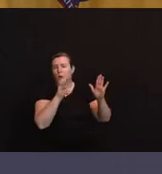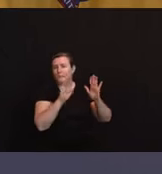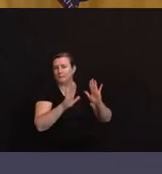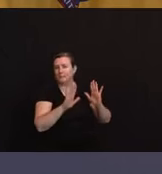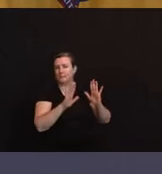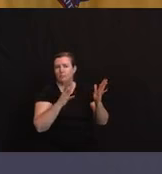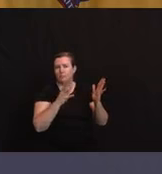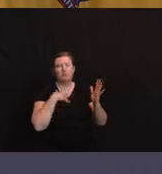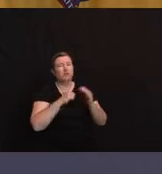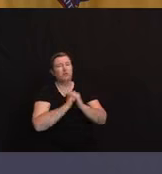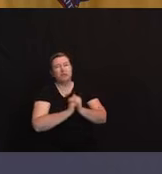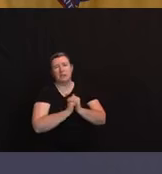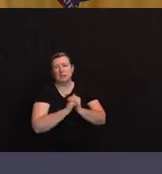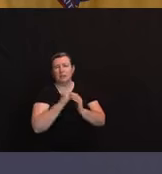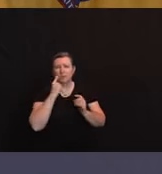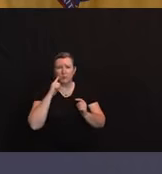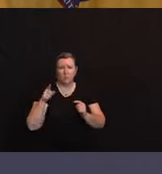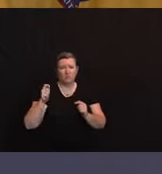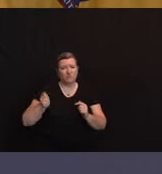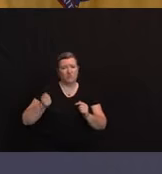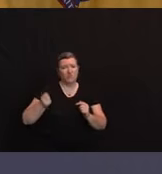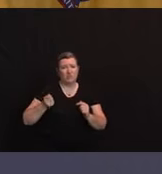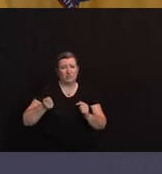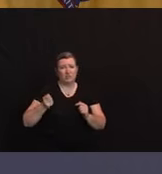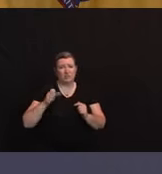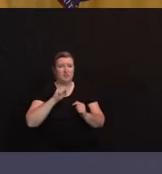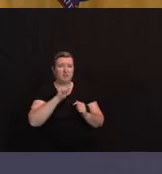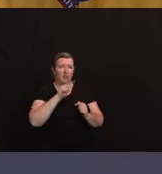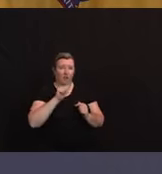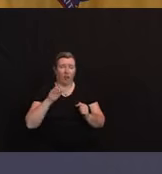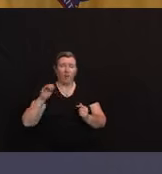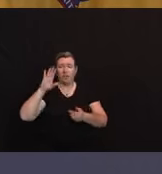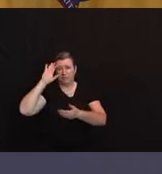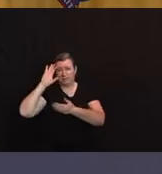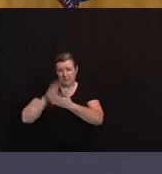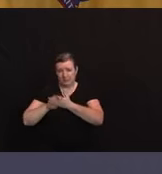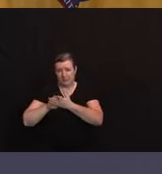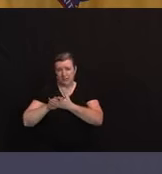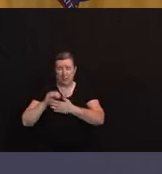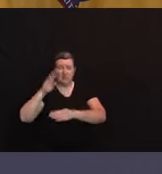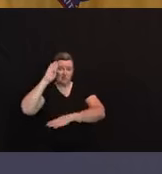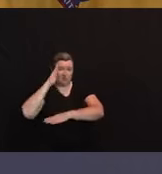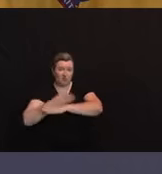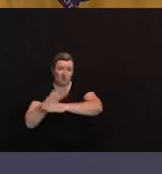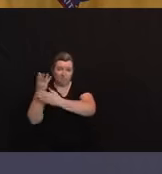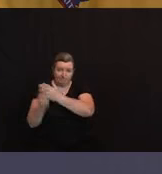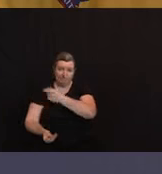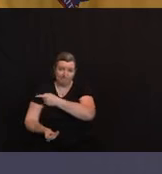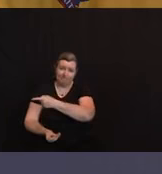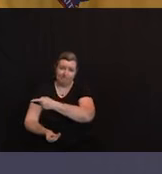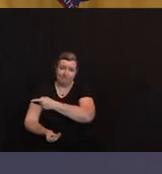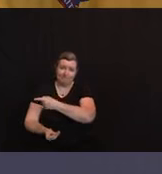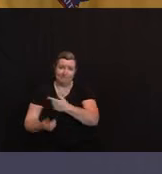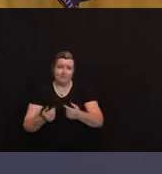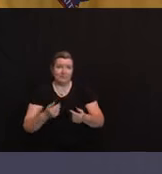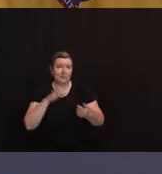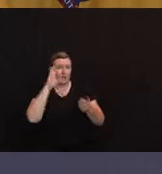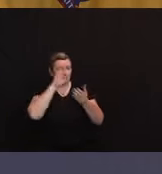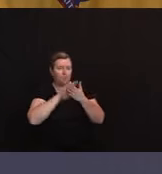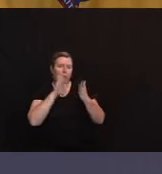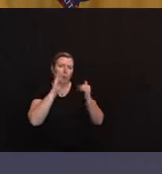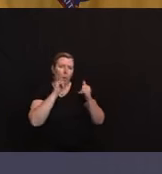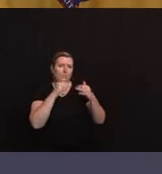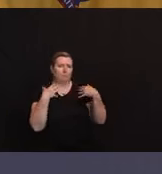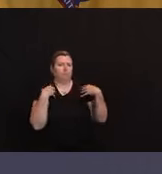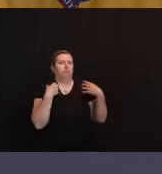are overwhelmingly with Judge Salas and her husband, and the loss of, and hope that he has a speedy recovery, the loss of their blessed kid who